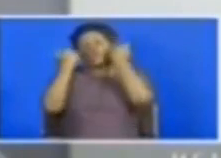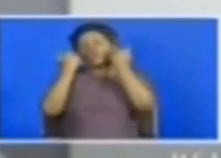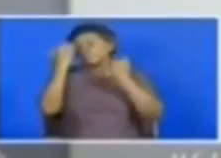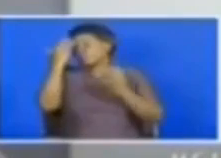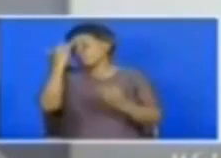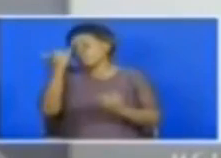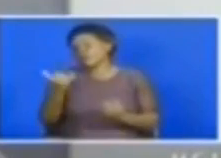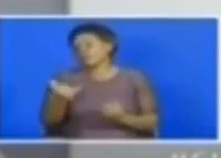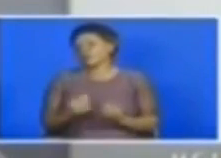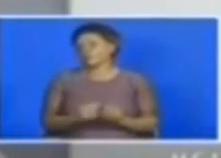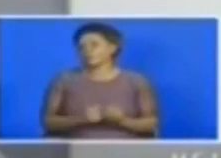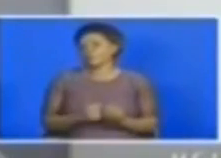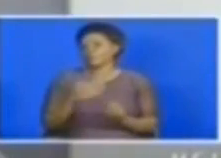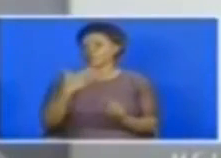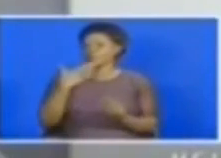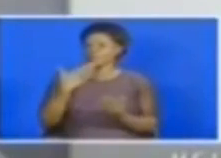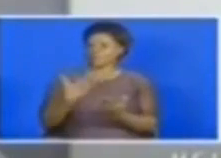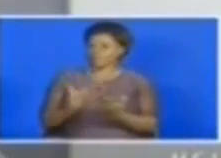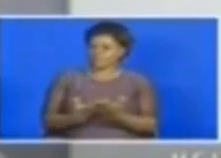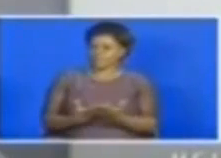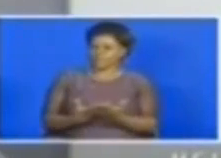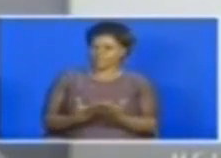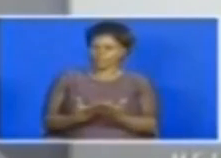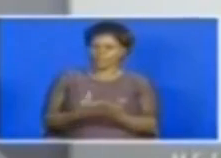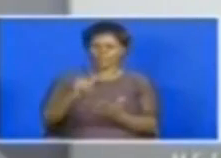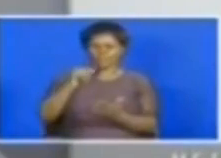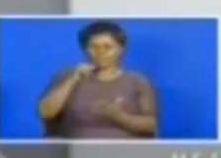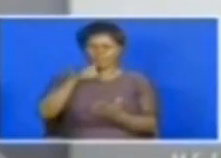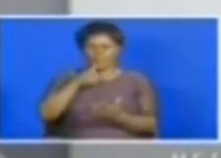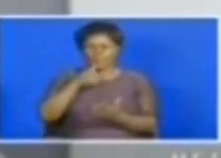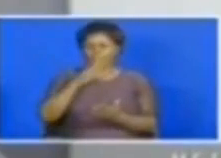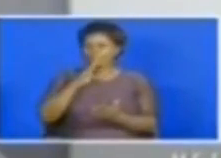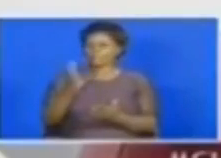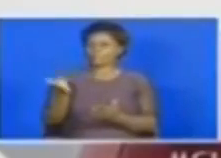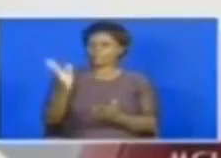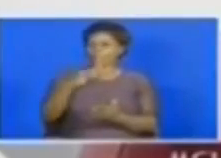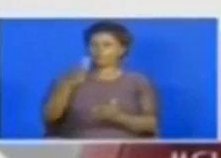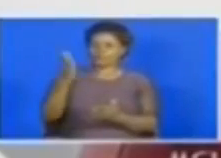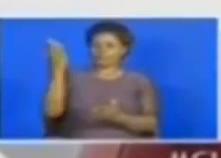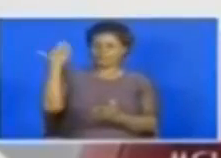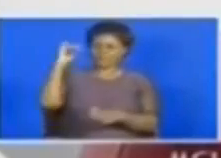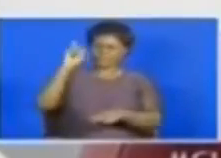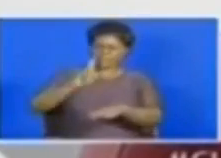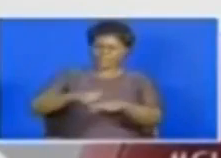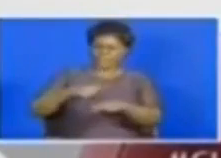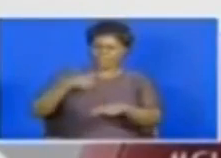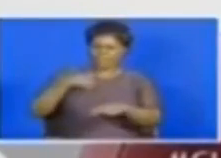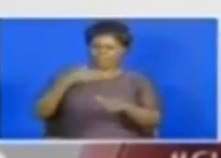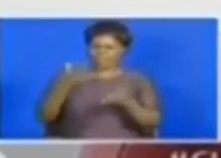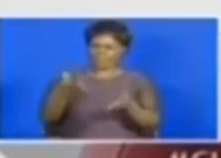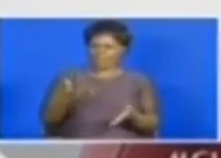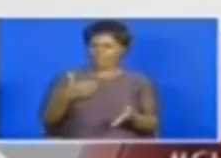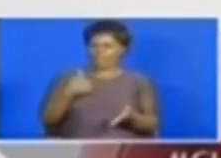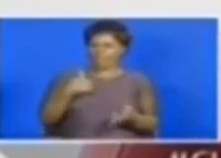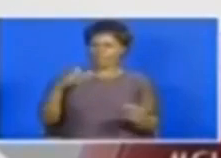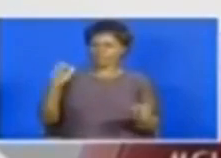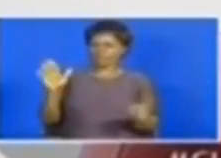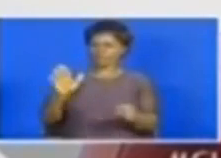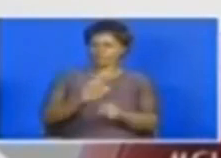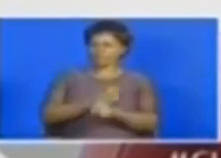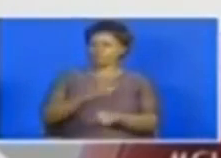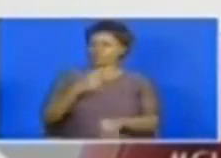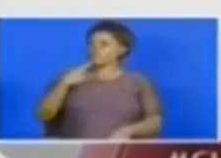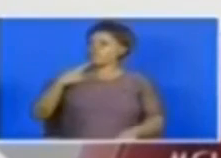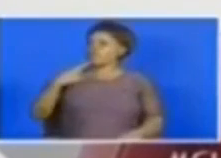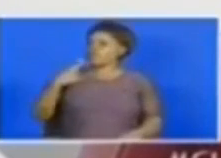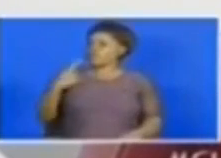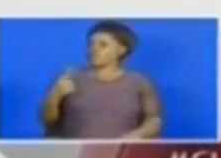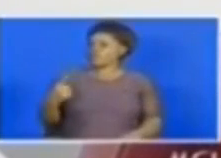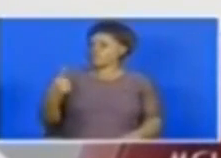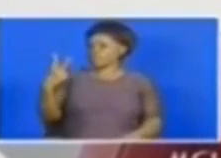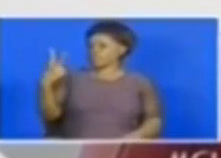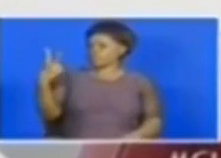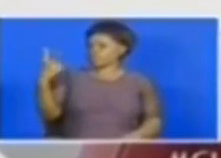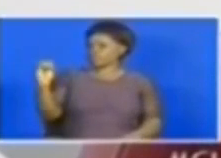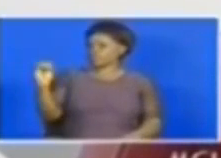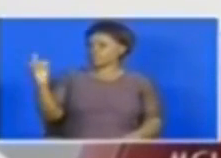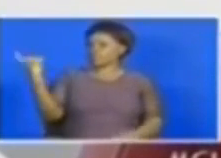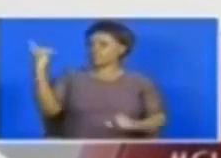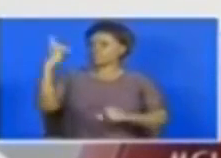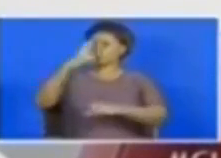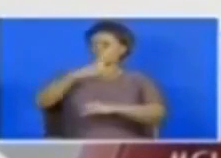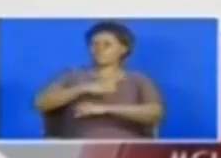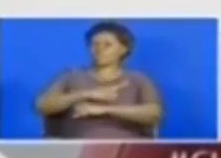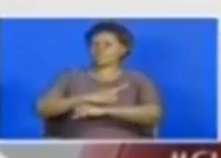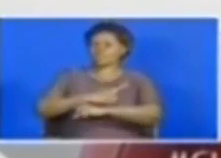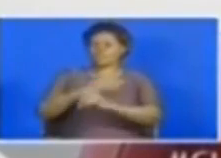same time? Thanks, Yvonne. It's nice to be back here. You know, the last time I was here, we had a whole 120 days to